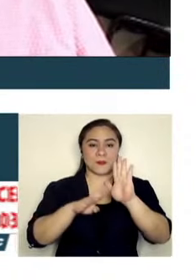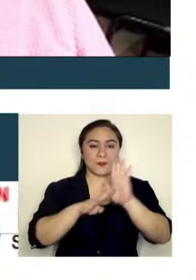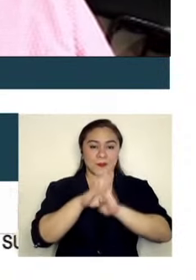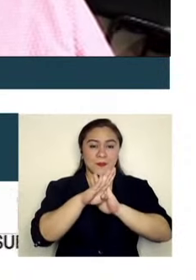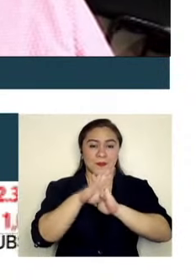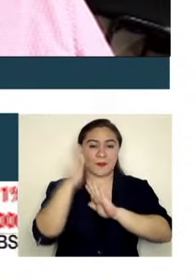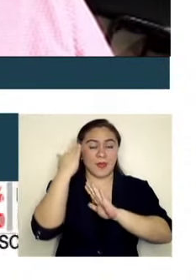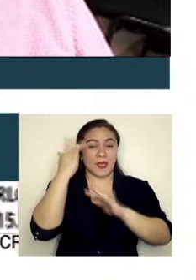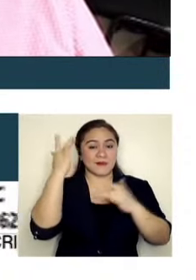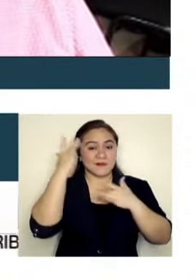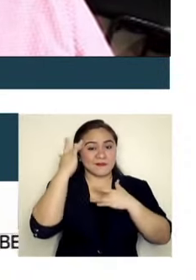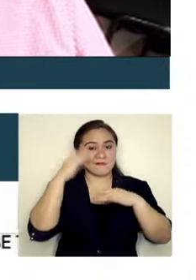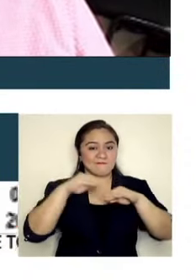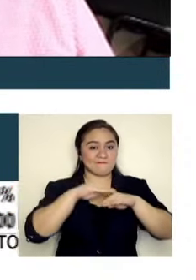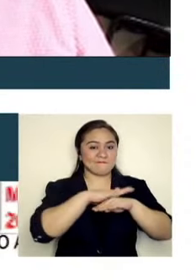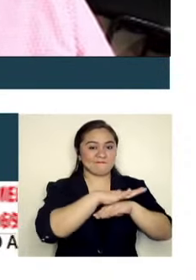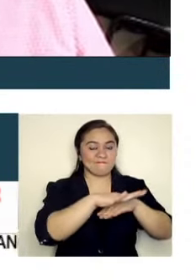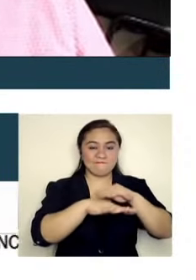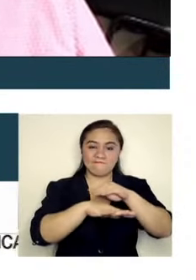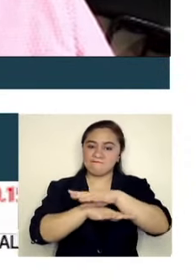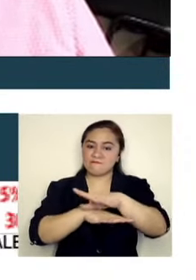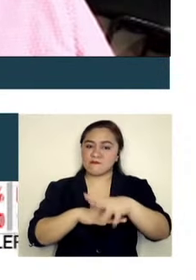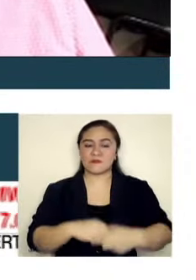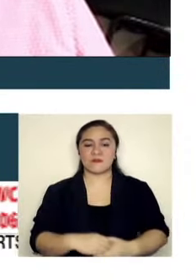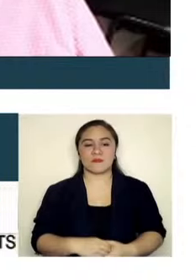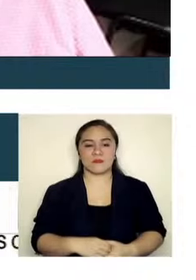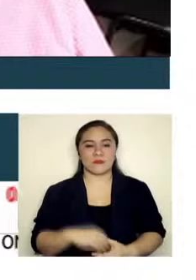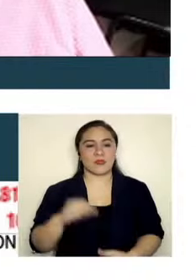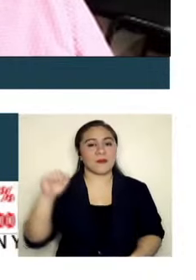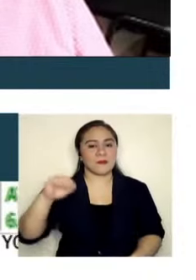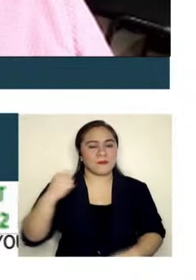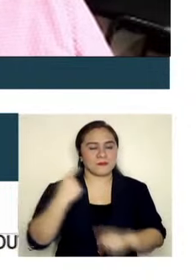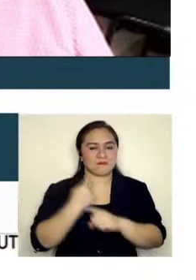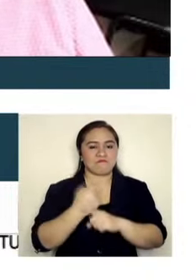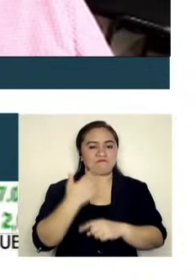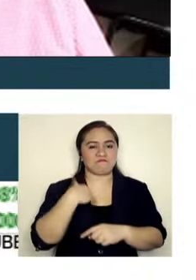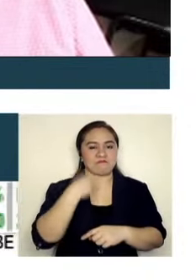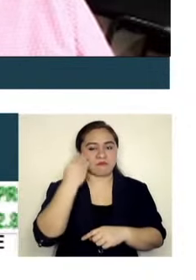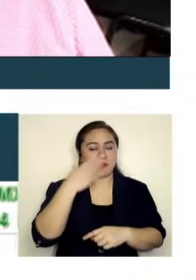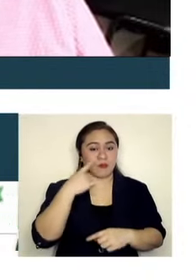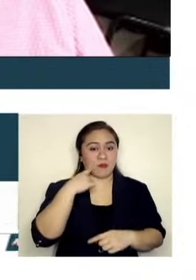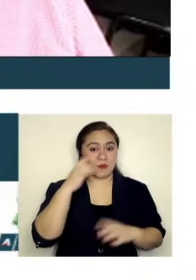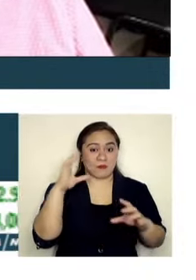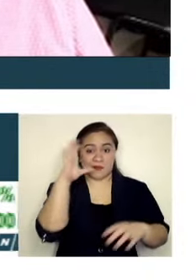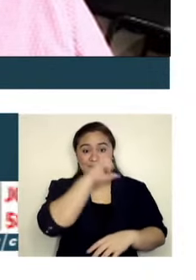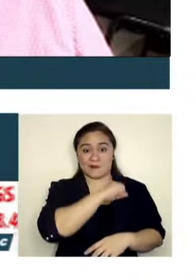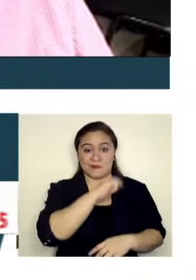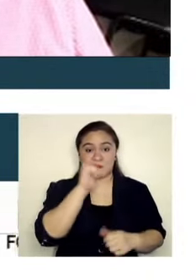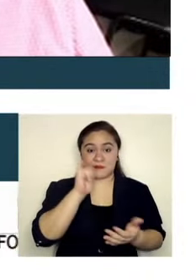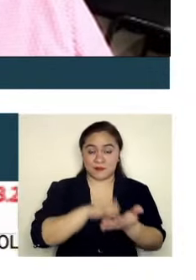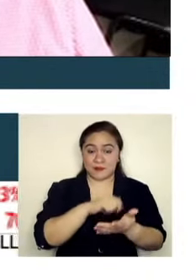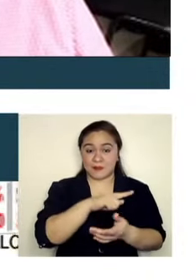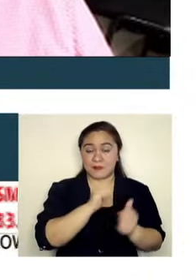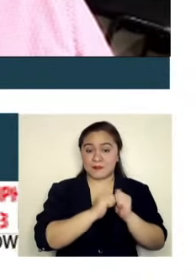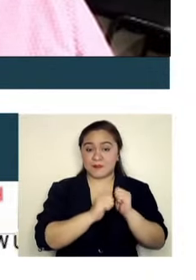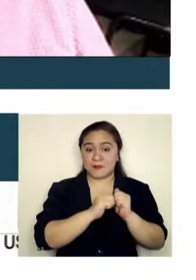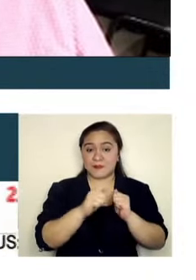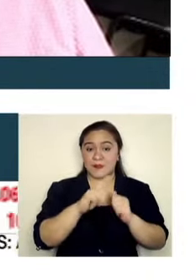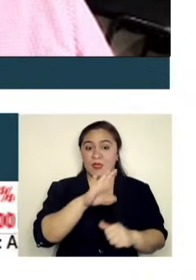because of the Delta variant, Dr. Hanayro. Yes. So is it a foregone conclusion that we're just going to have to wait